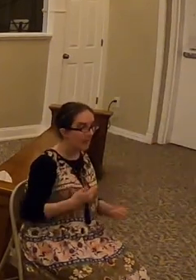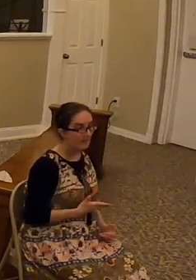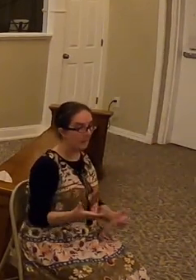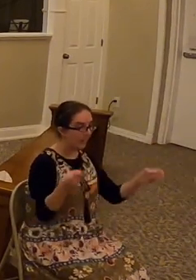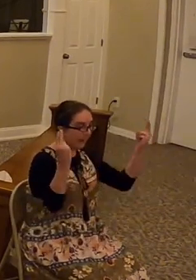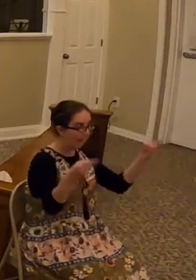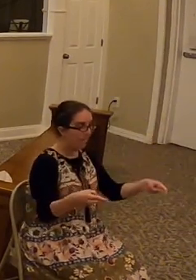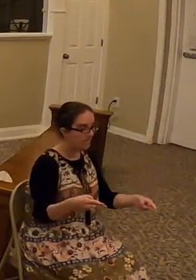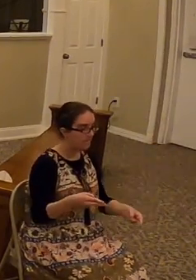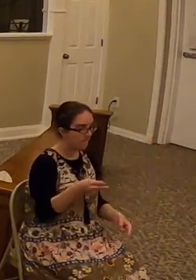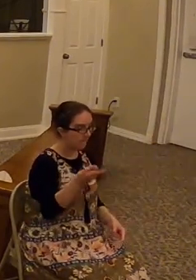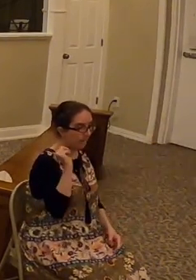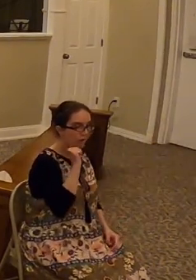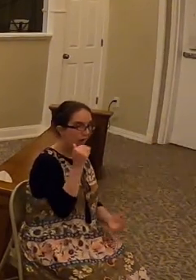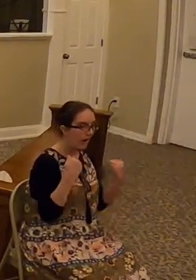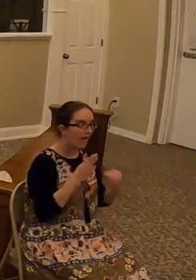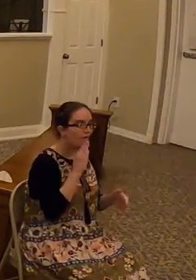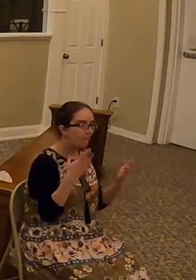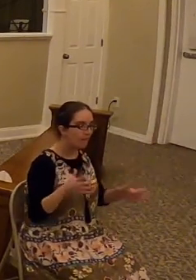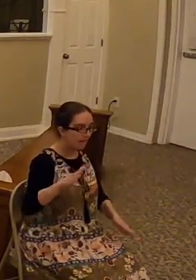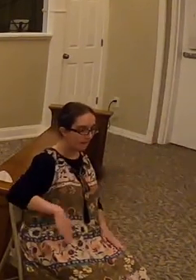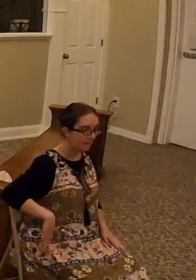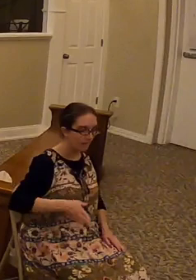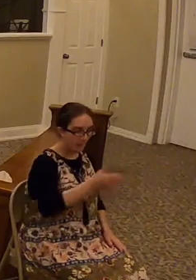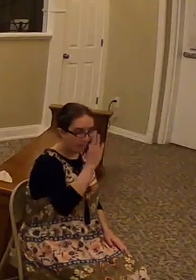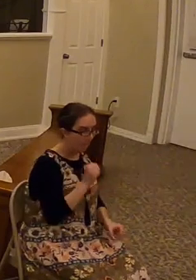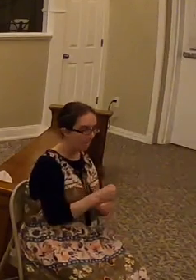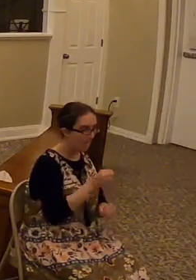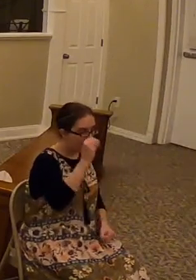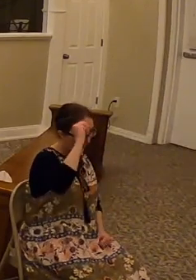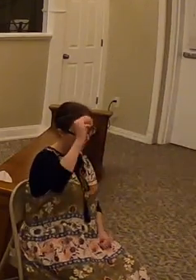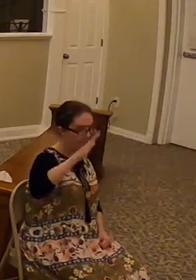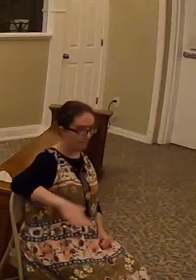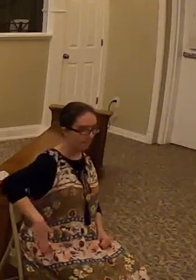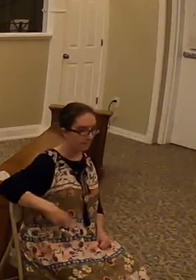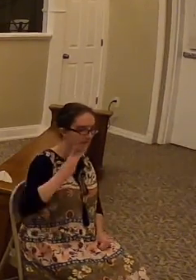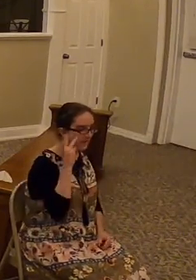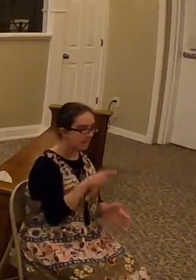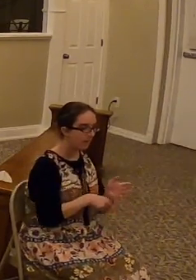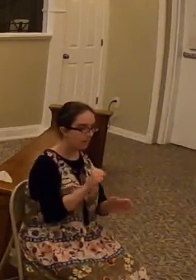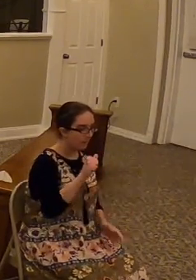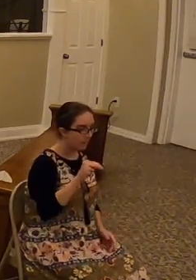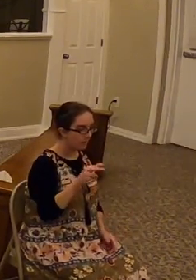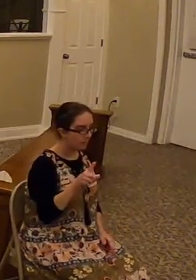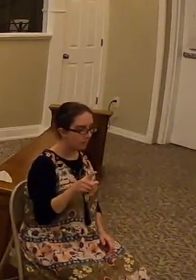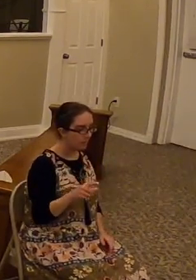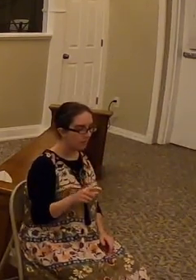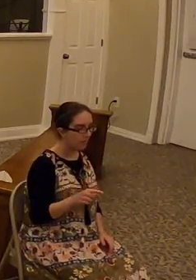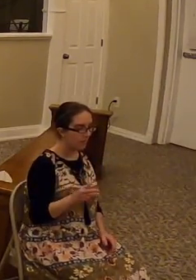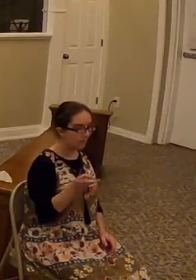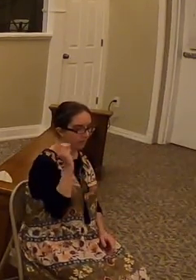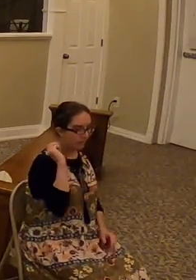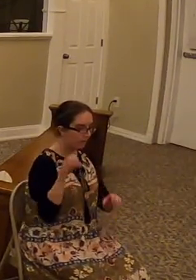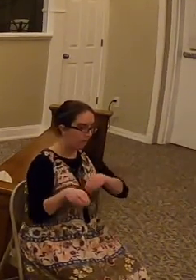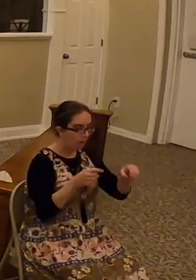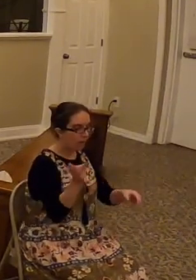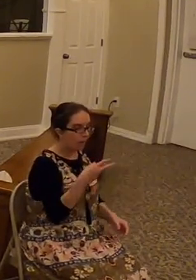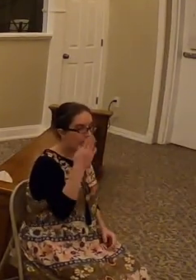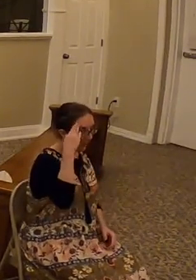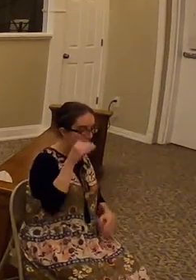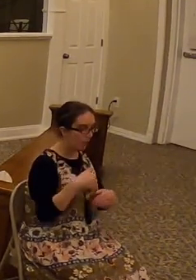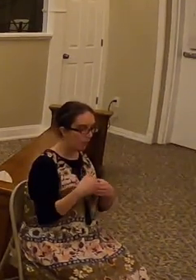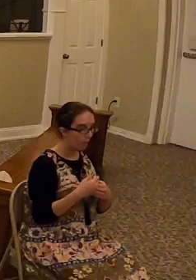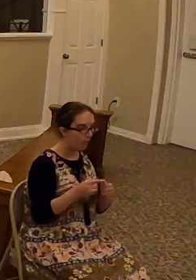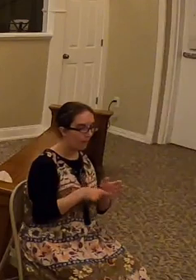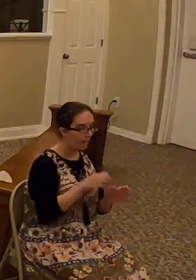something going on, or he wouldn't have been late. Yeah. Maybe God just made him late to see what Saul would react, how Saul would react. Amen. But we know how